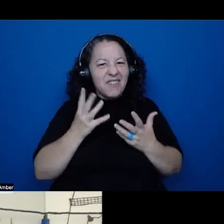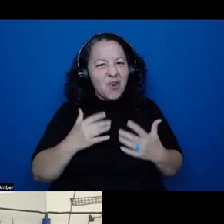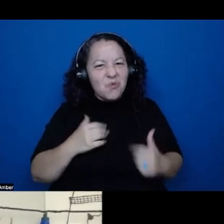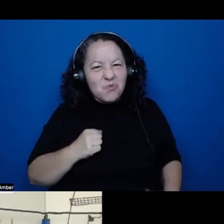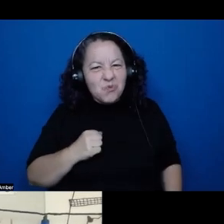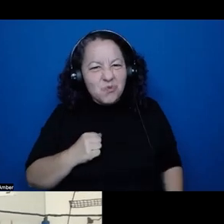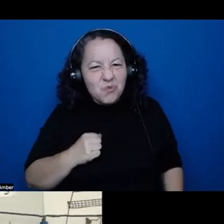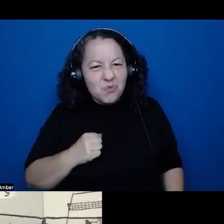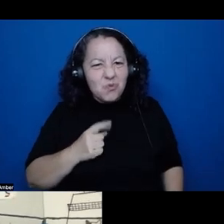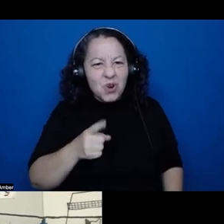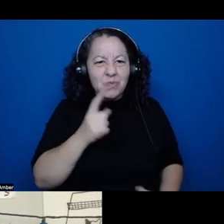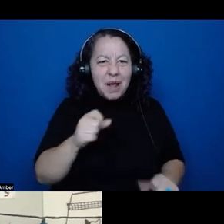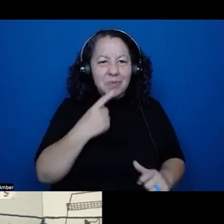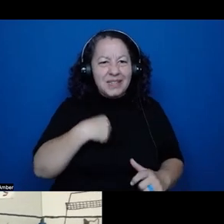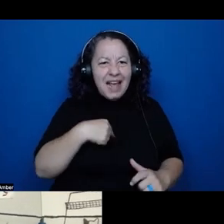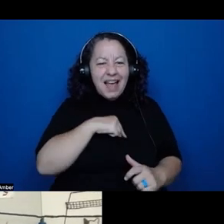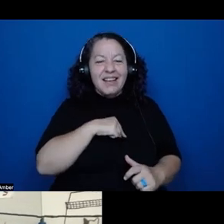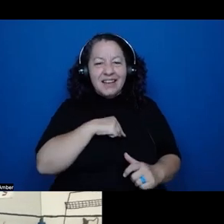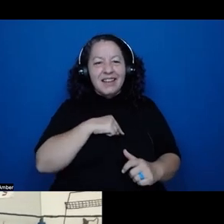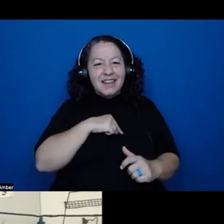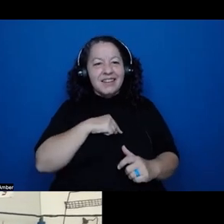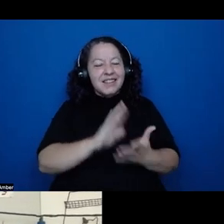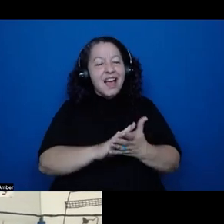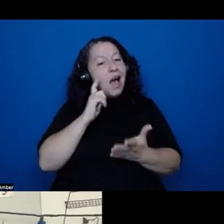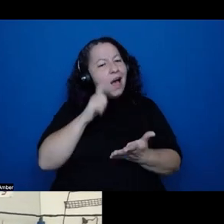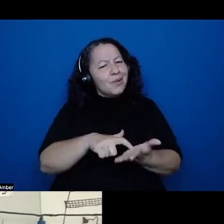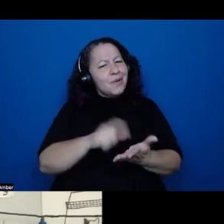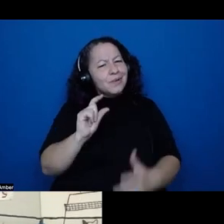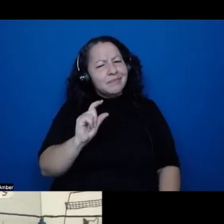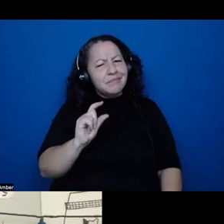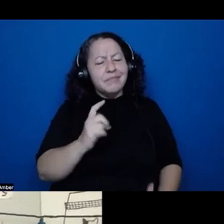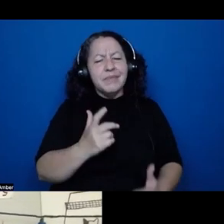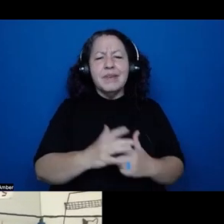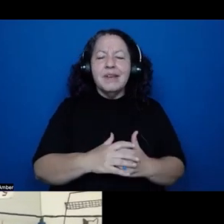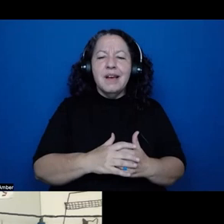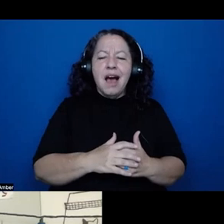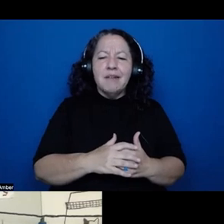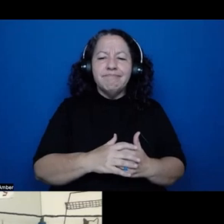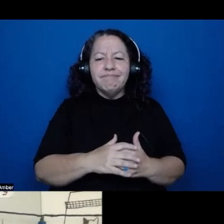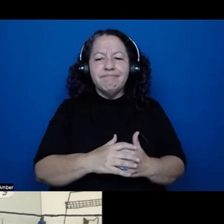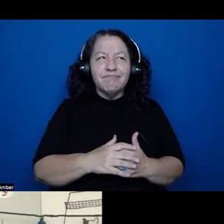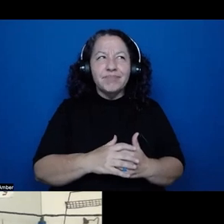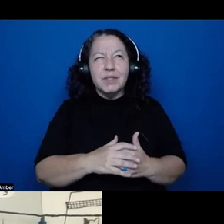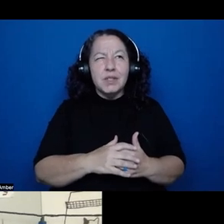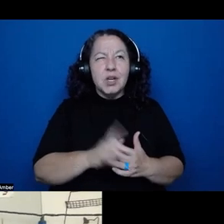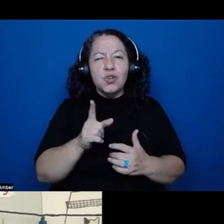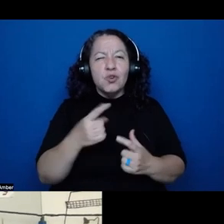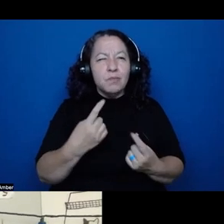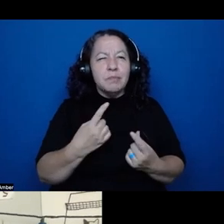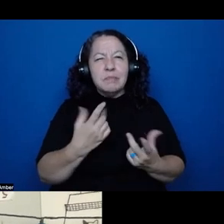tell us. I've noticed a little bit about what you've been talking about, especially with your